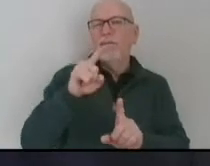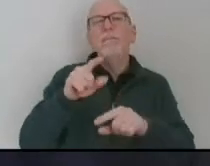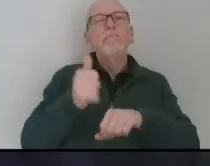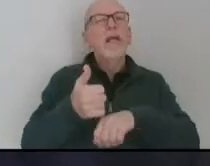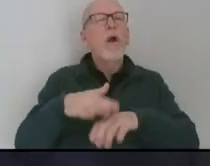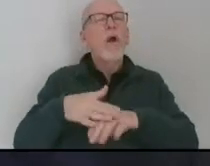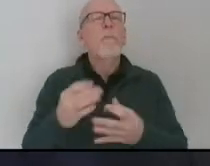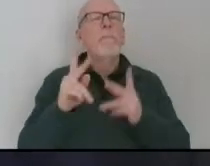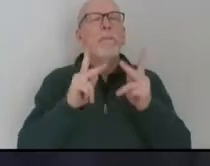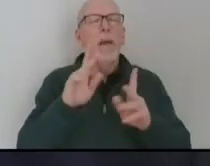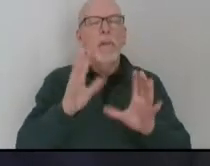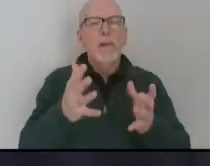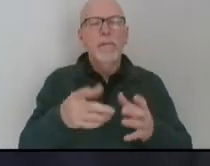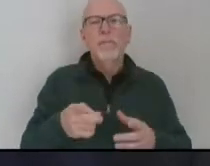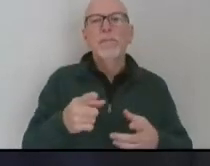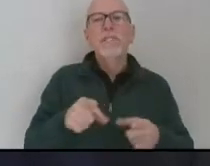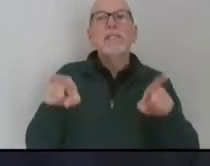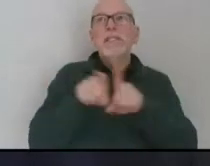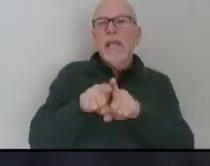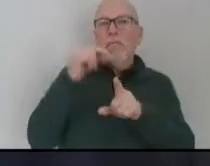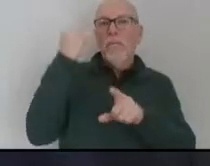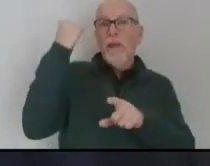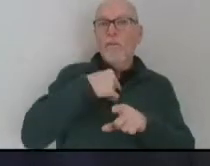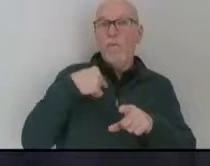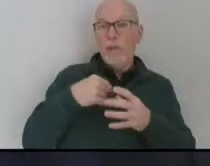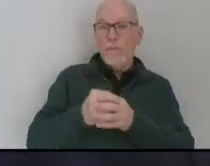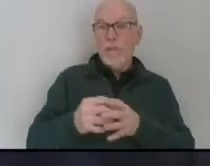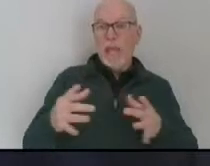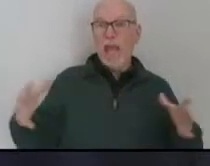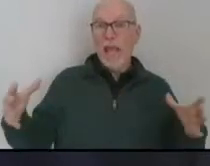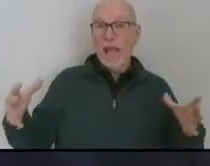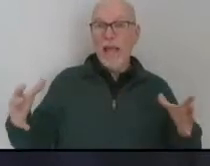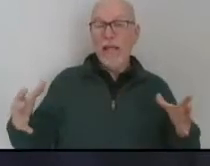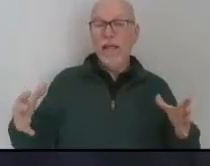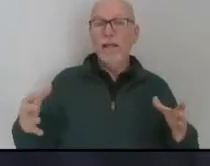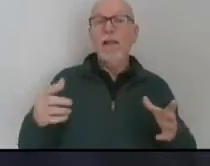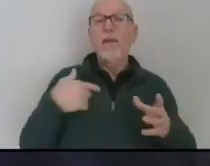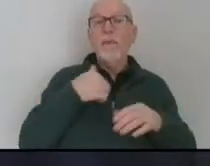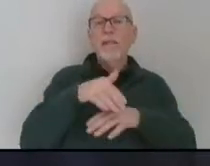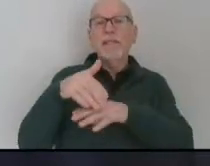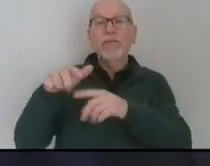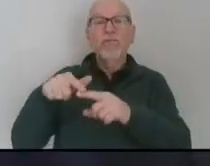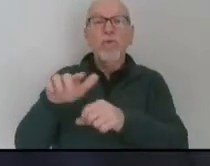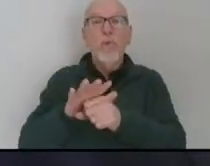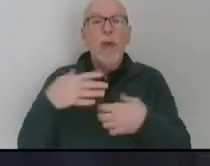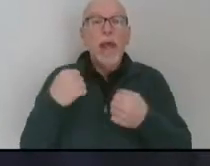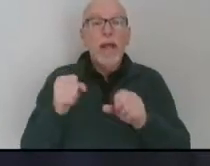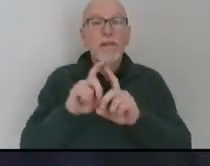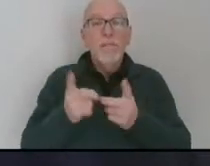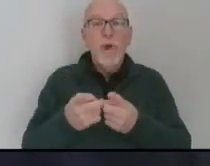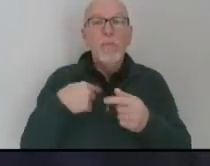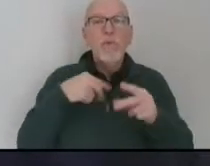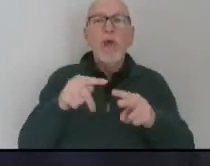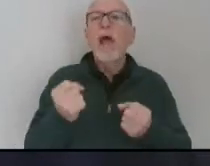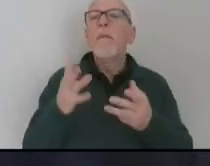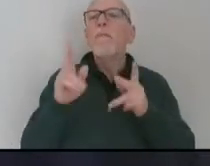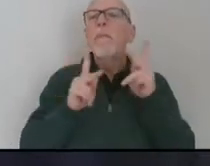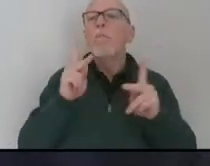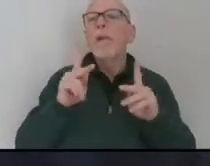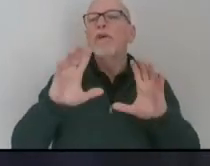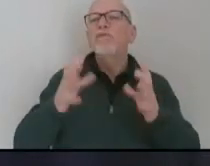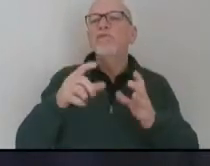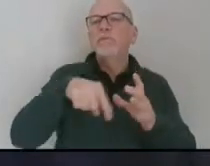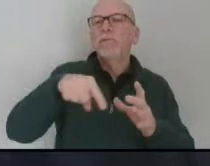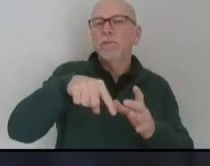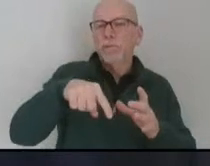We took that same model when we started to expand and looking to send it to our local health departments, again, looking at population, but of course